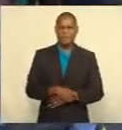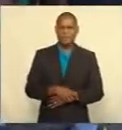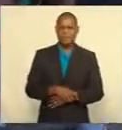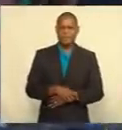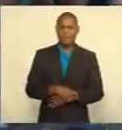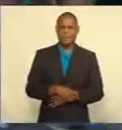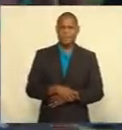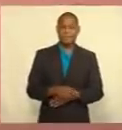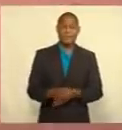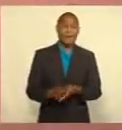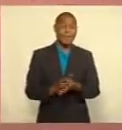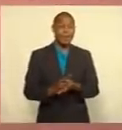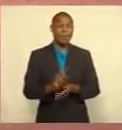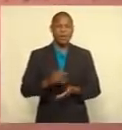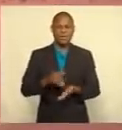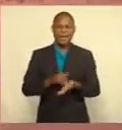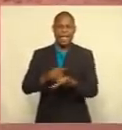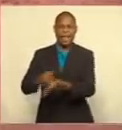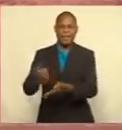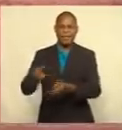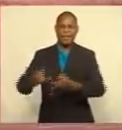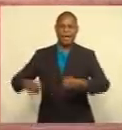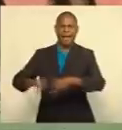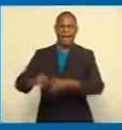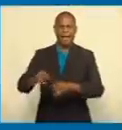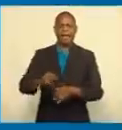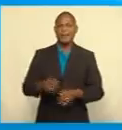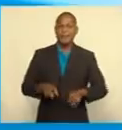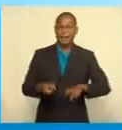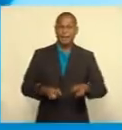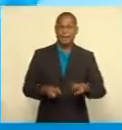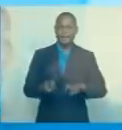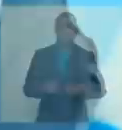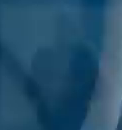in sports, help on the way for maritime athletes.